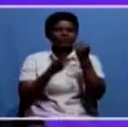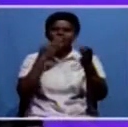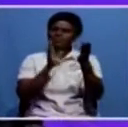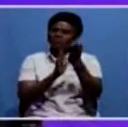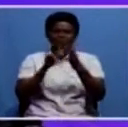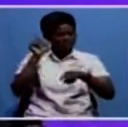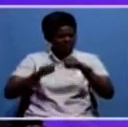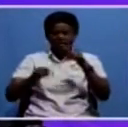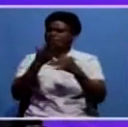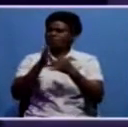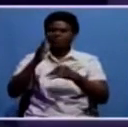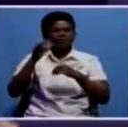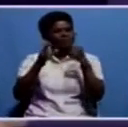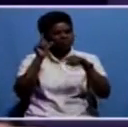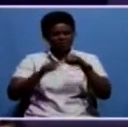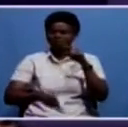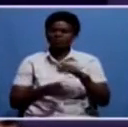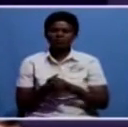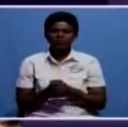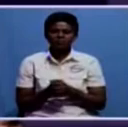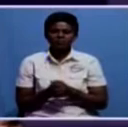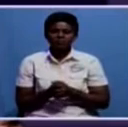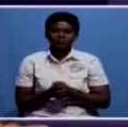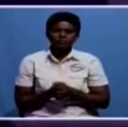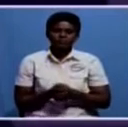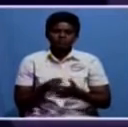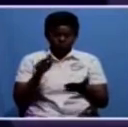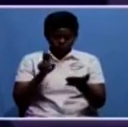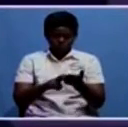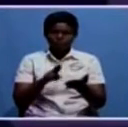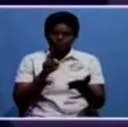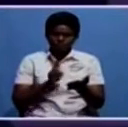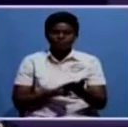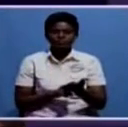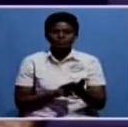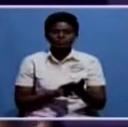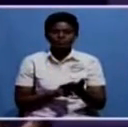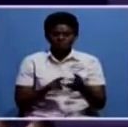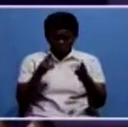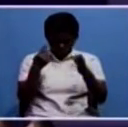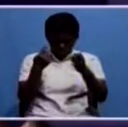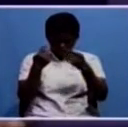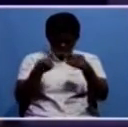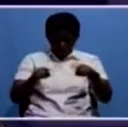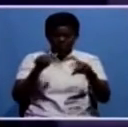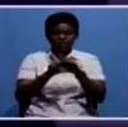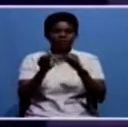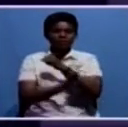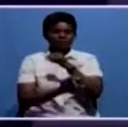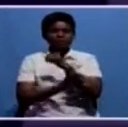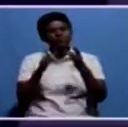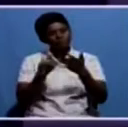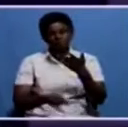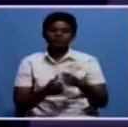share poverty. We can't. This report, Minister, is telling on the part of what is happening in the country. It does not point